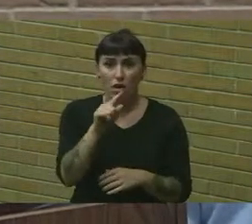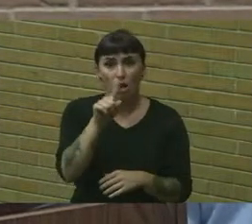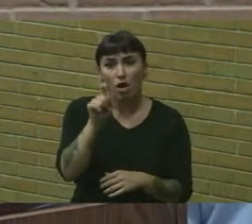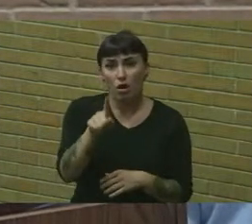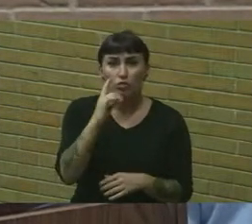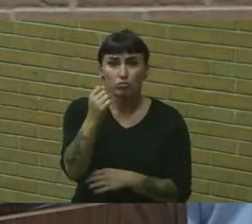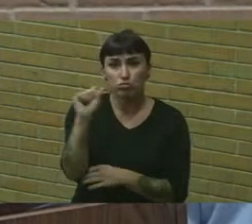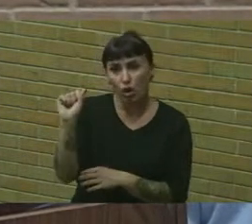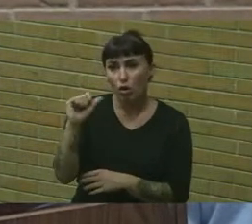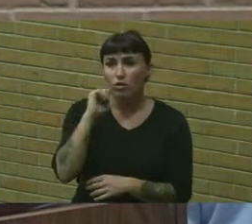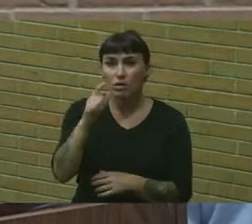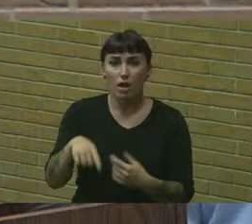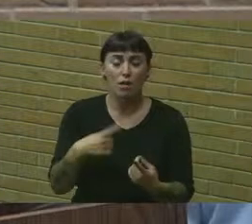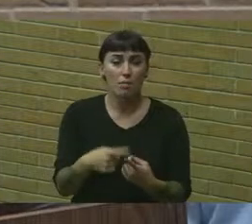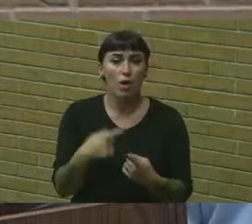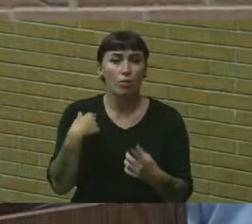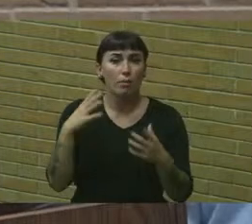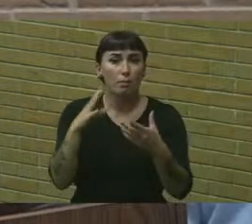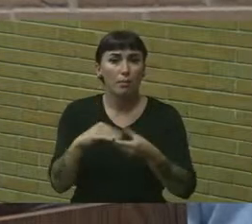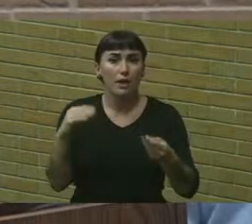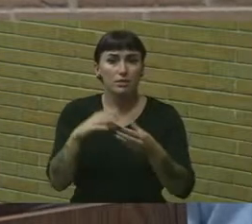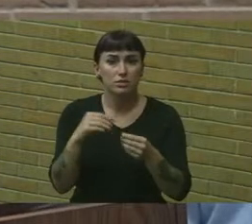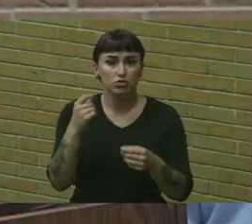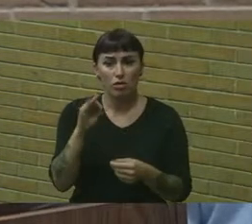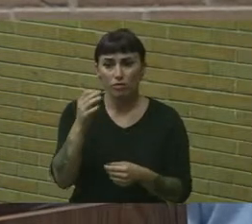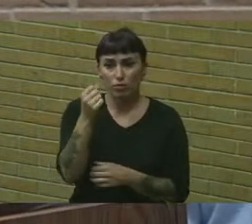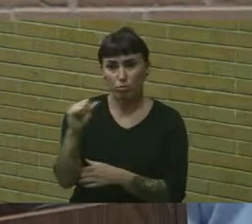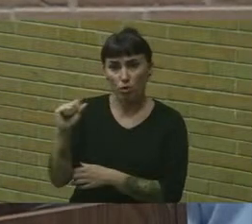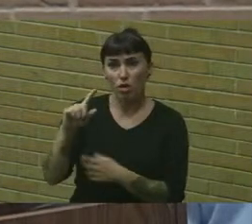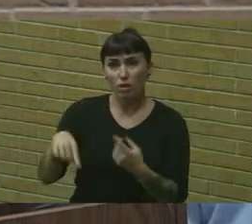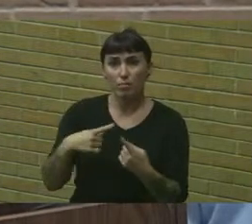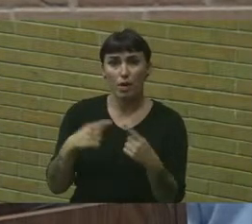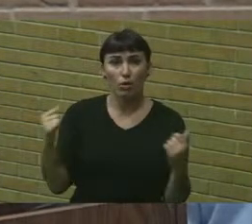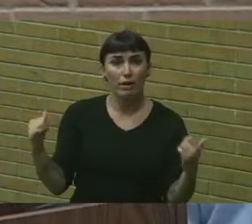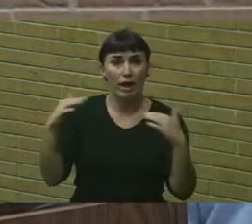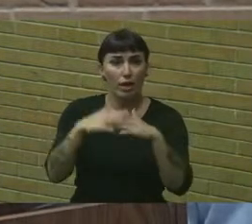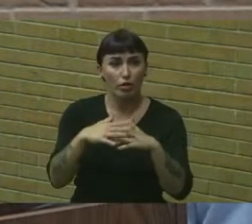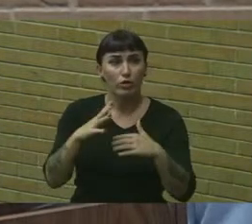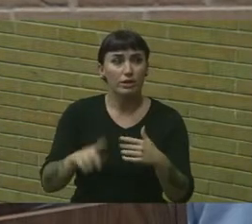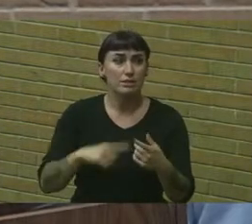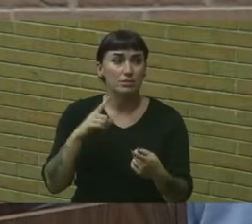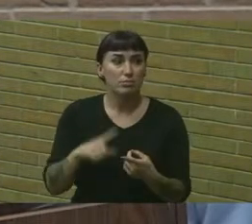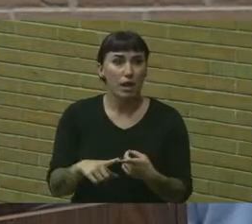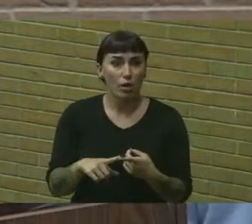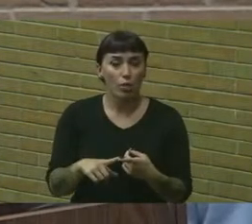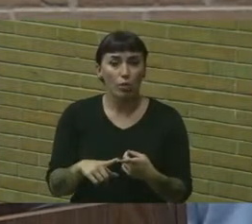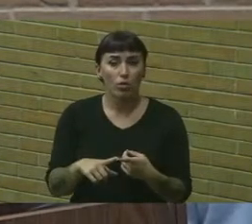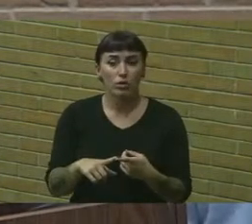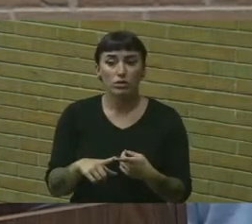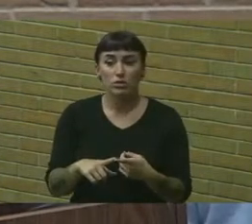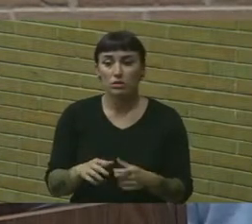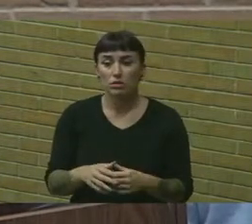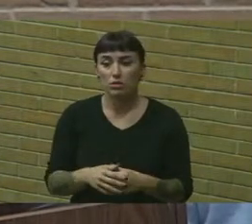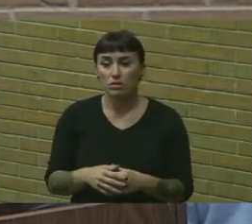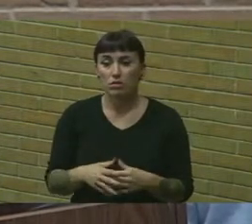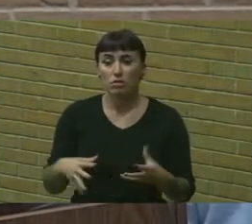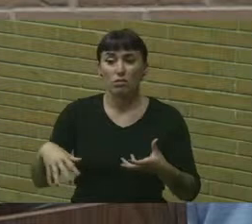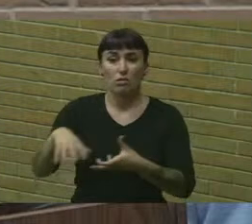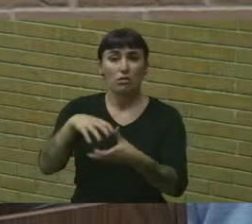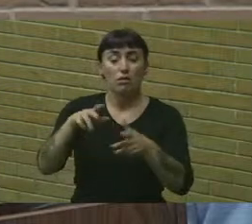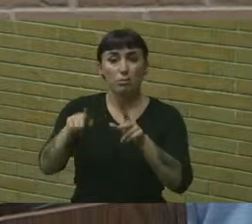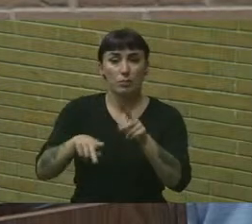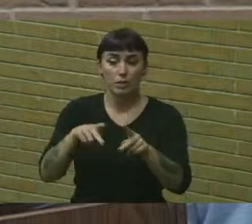of protest. It's not about the message of the protest. It's about gatherings. It's about the conglomeration of people